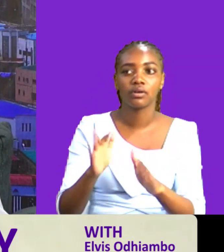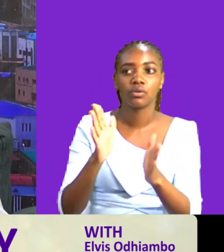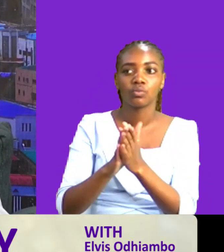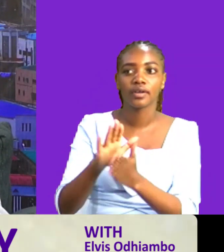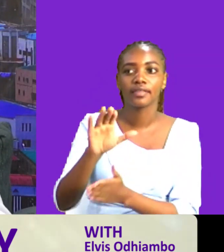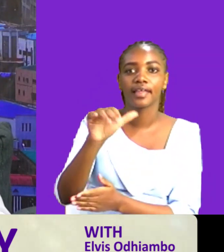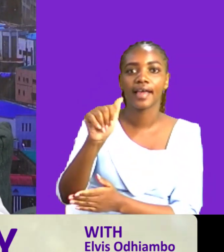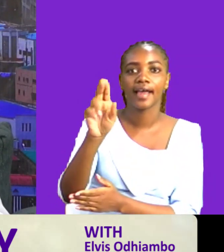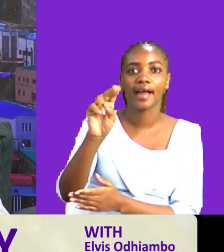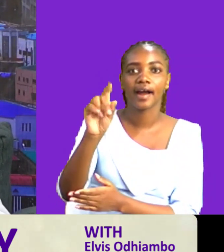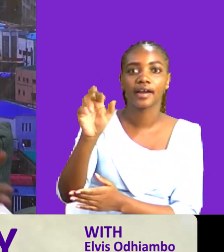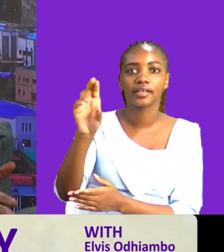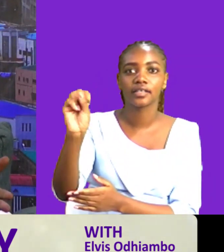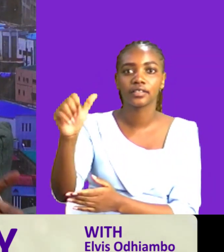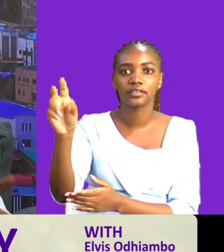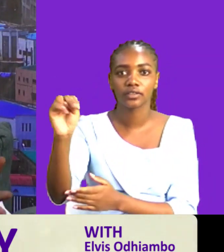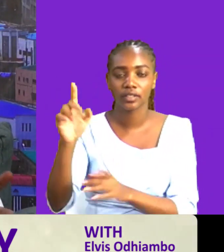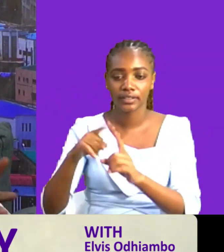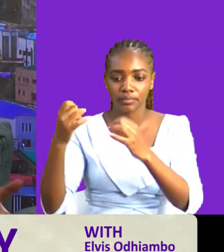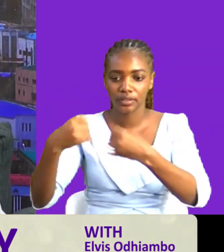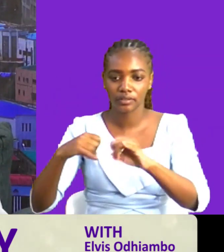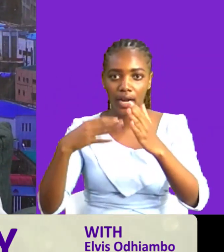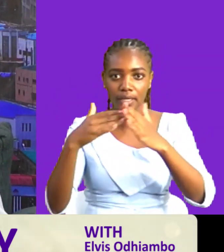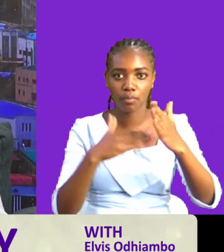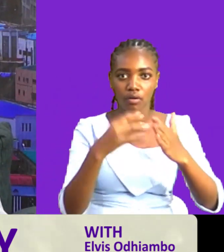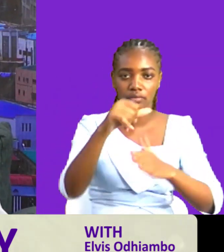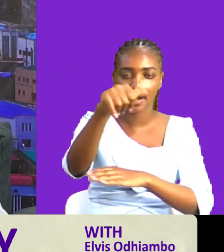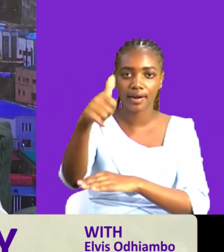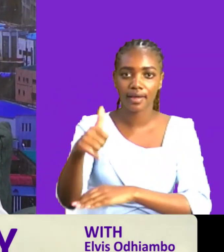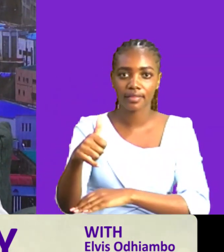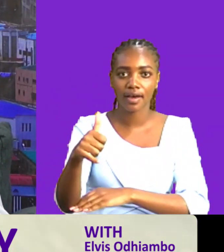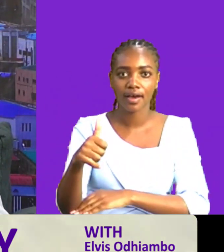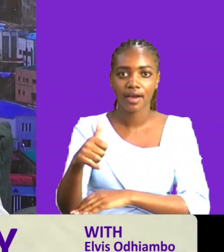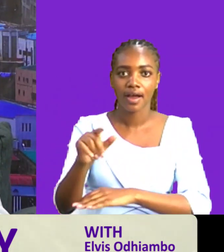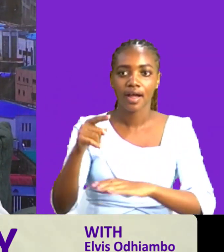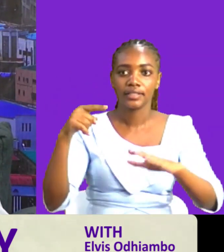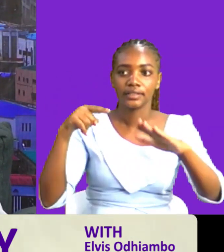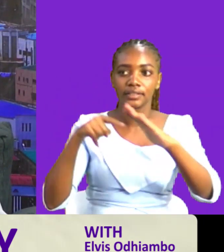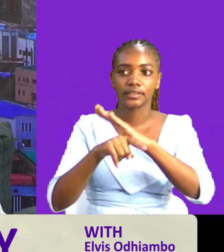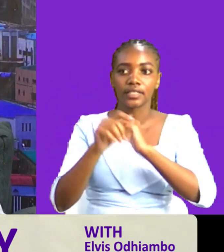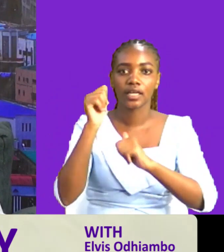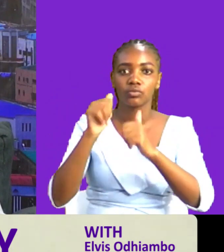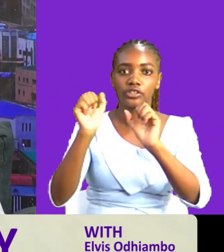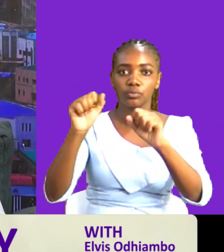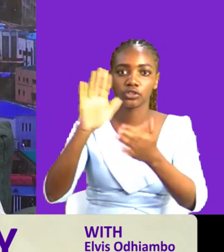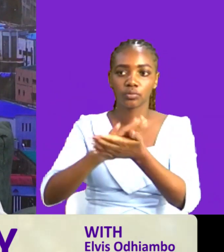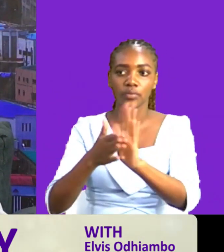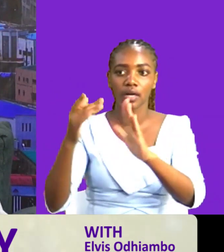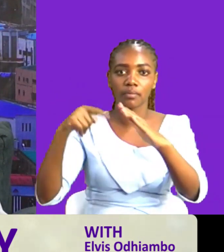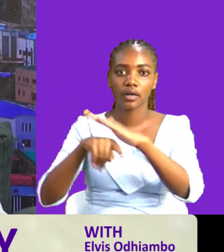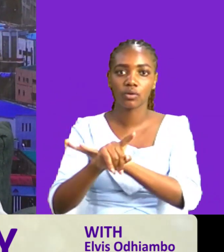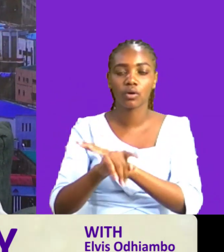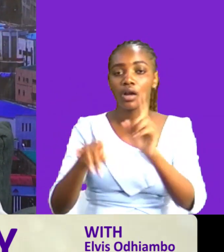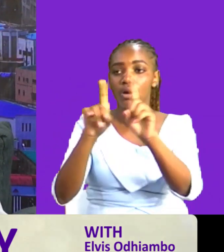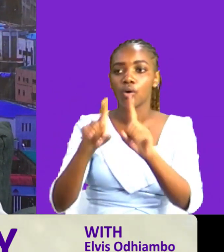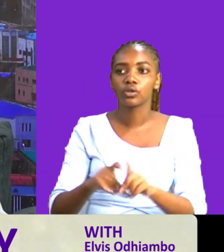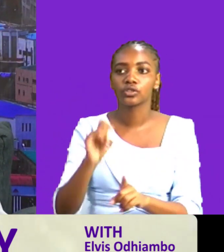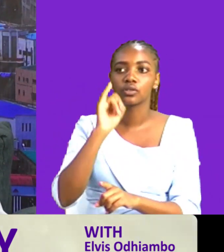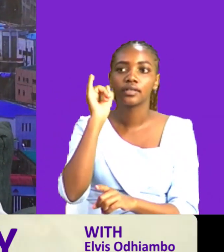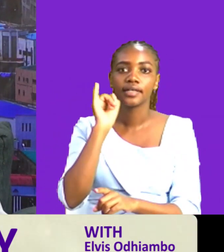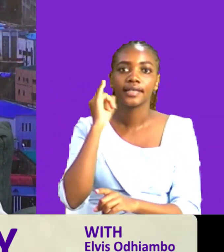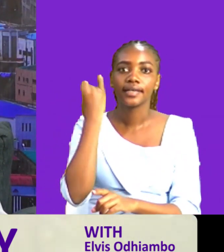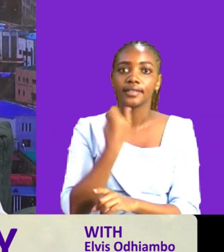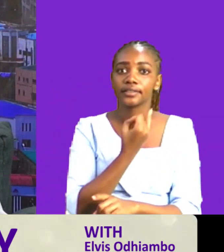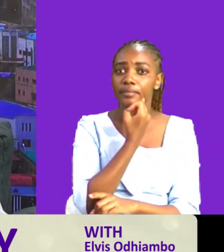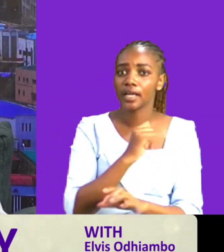well as the blockage, he tried to he blocked another strike that could have been a goal. Inter Milan could have walked away